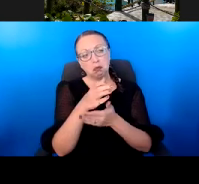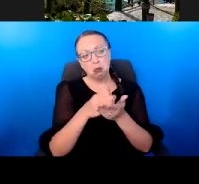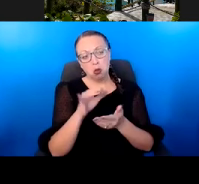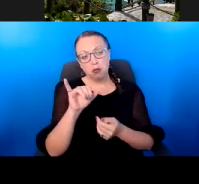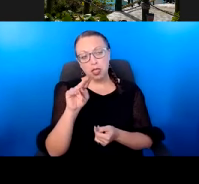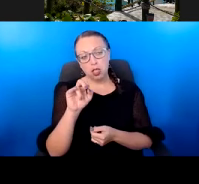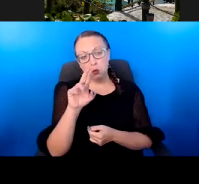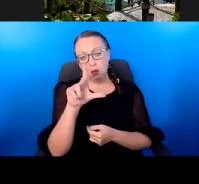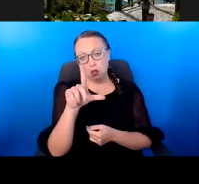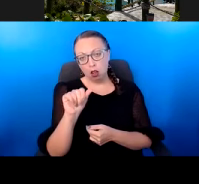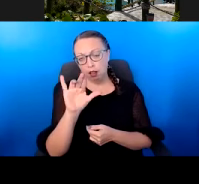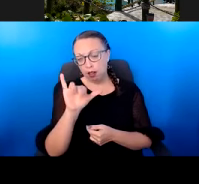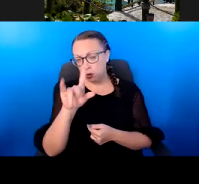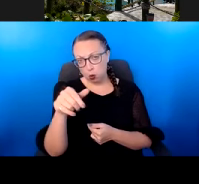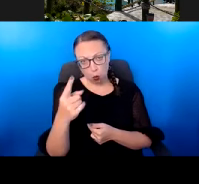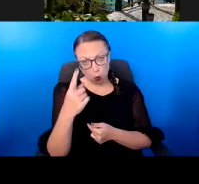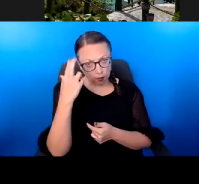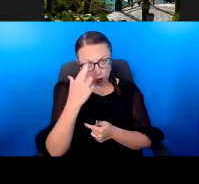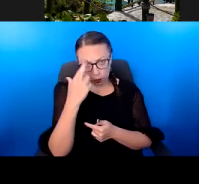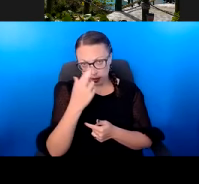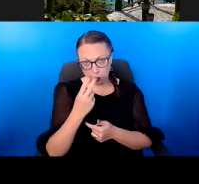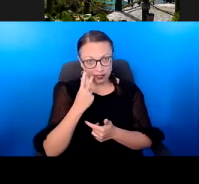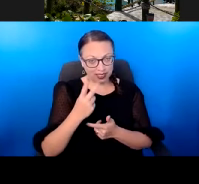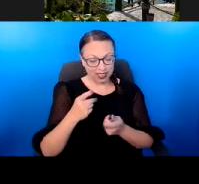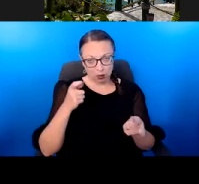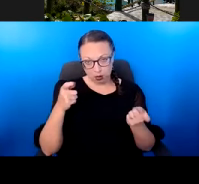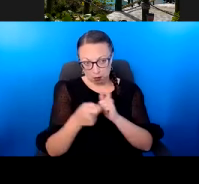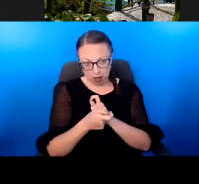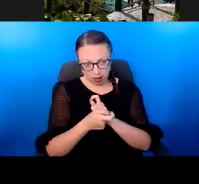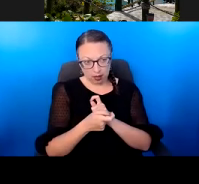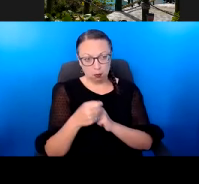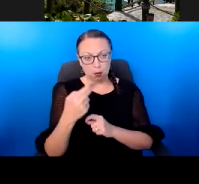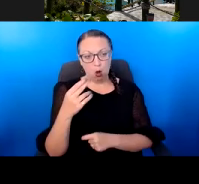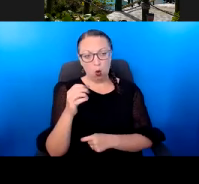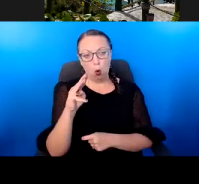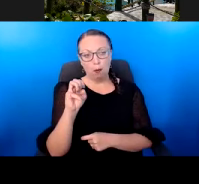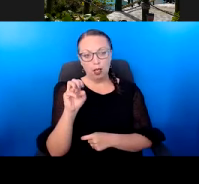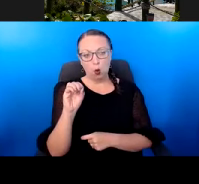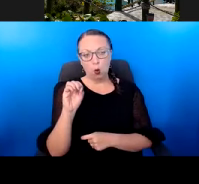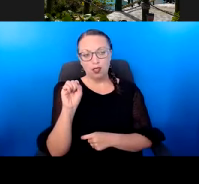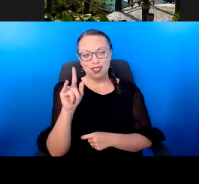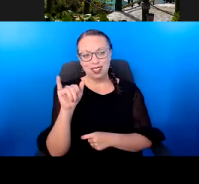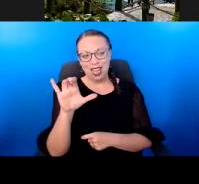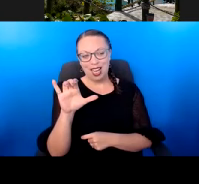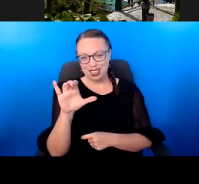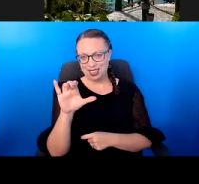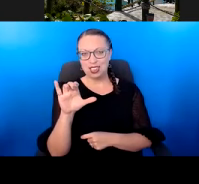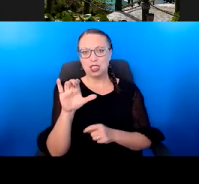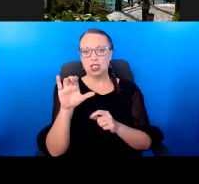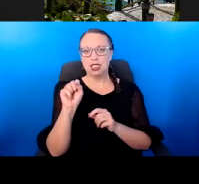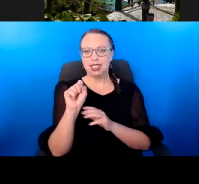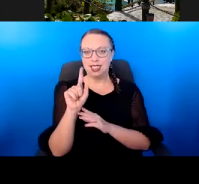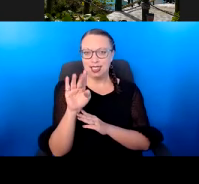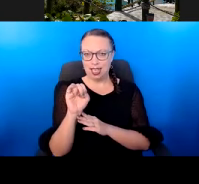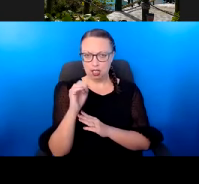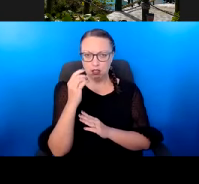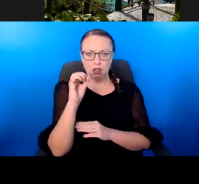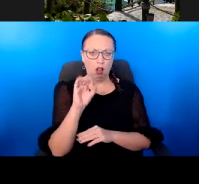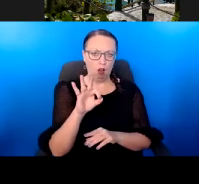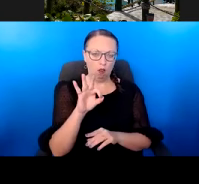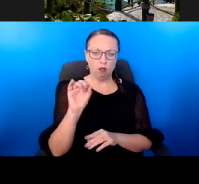we've seen that was modulated by the homeostatic state of the organism. That is how much glucose was